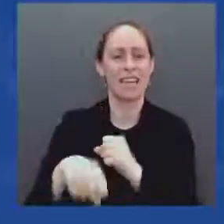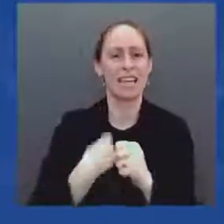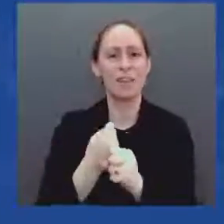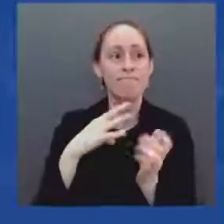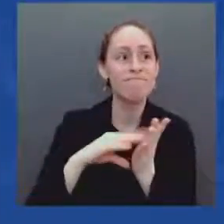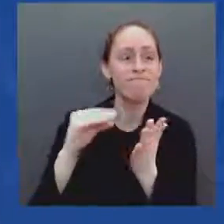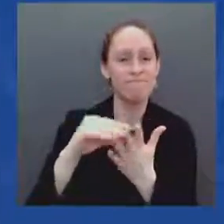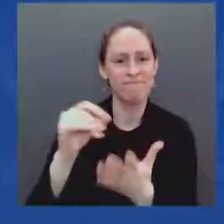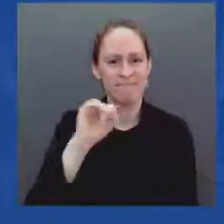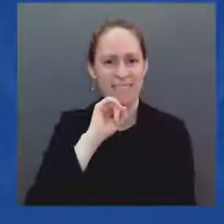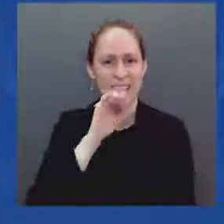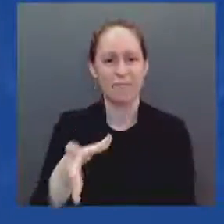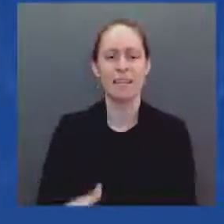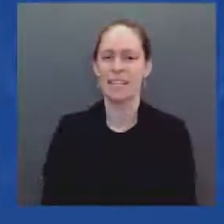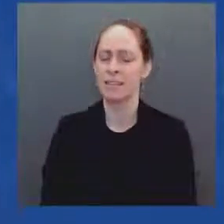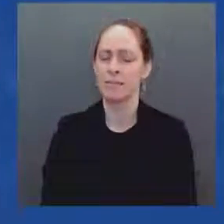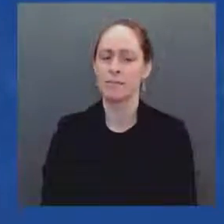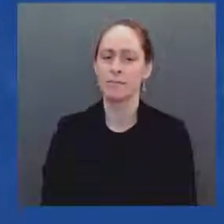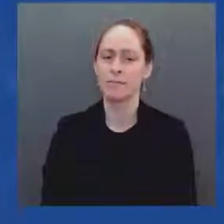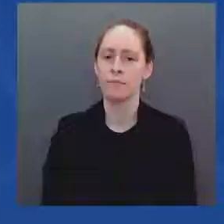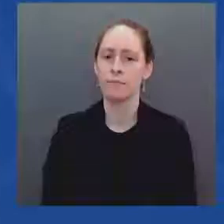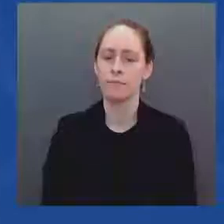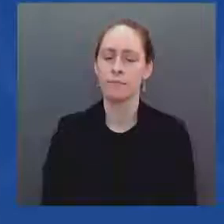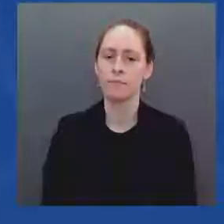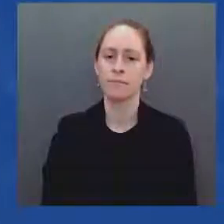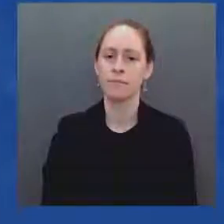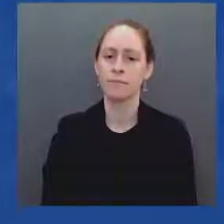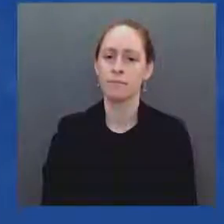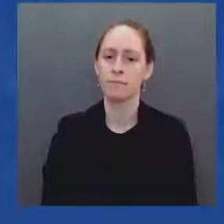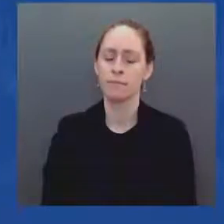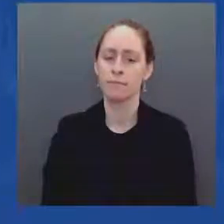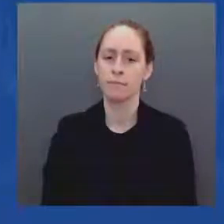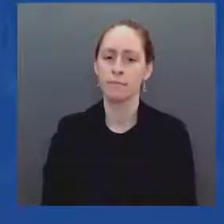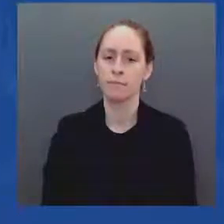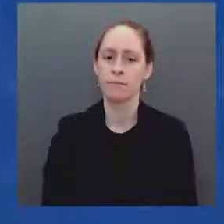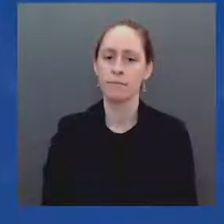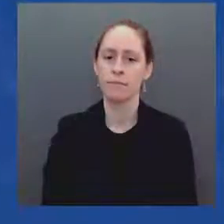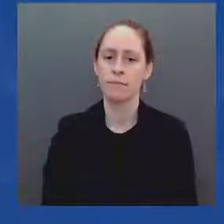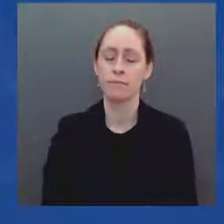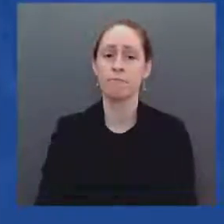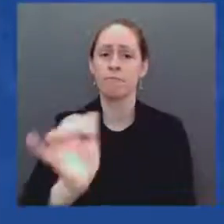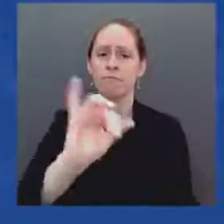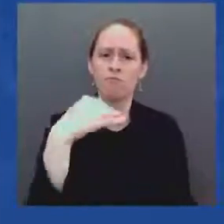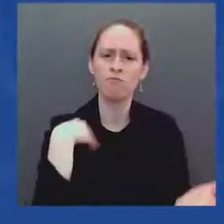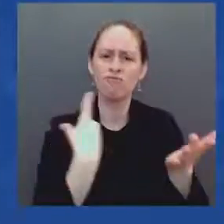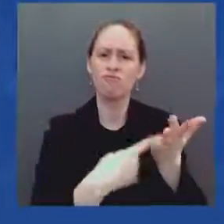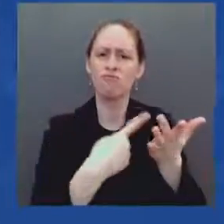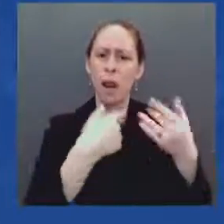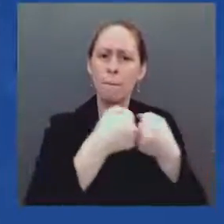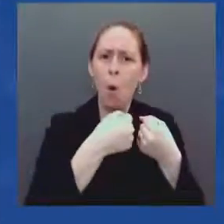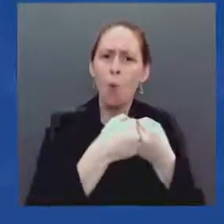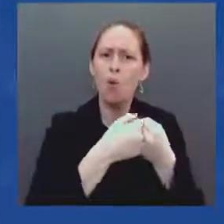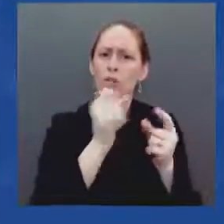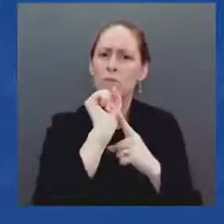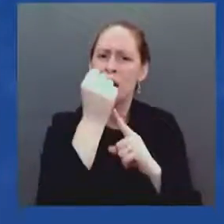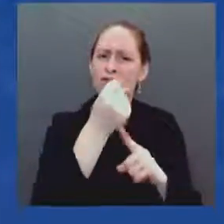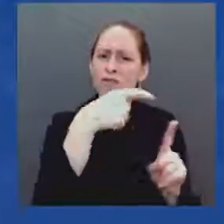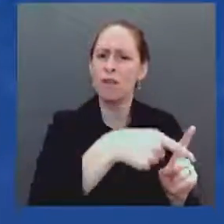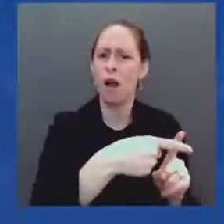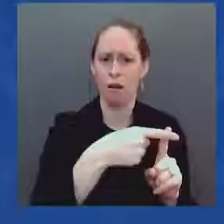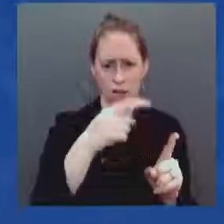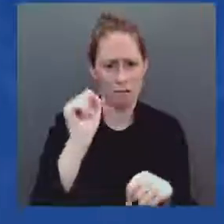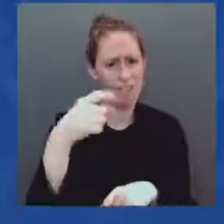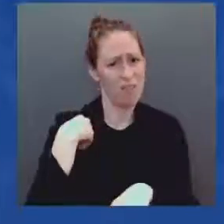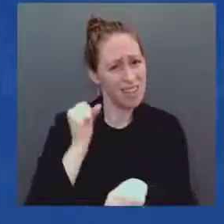of that. And border security, Gov, we're working a lot with neighboring countries. A lot